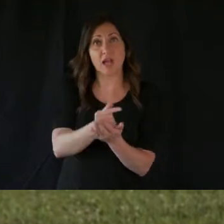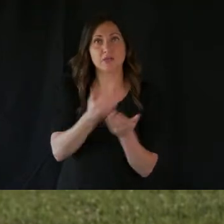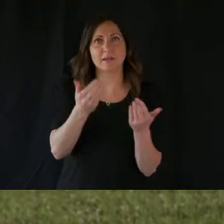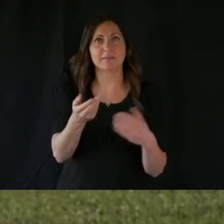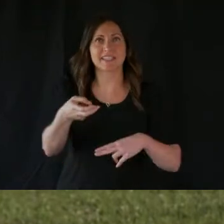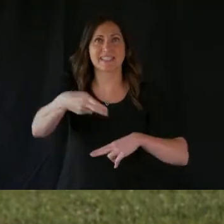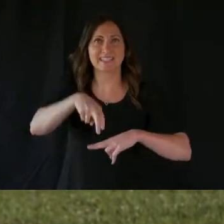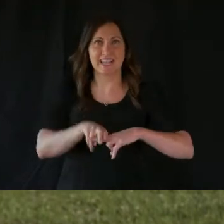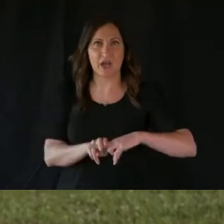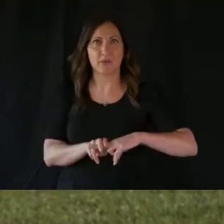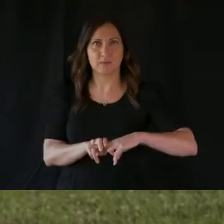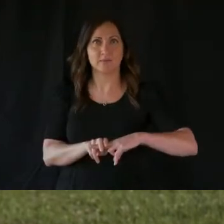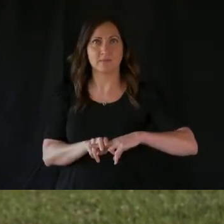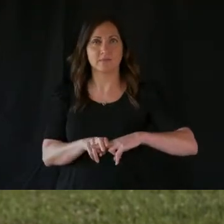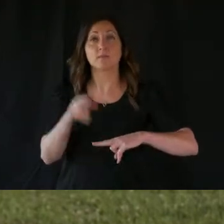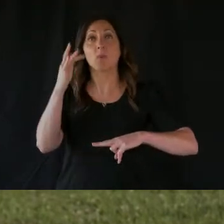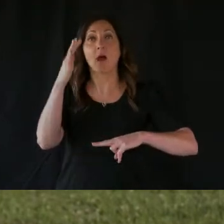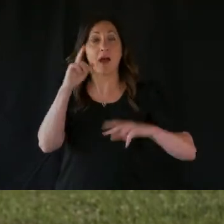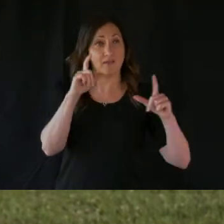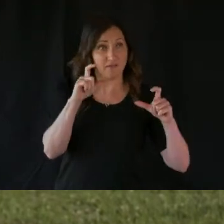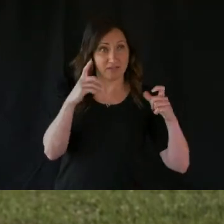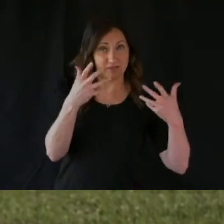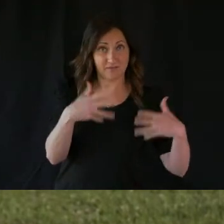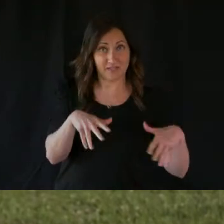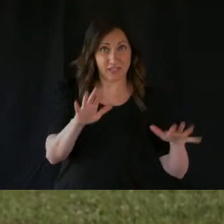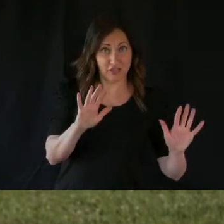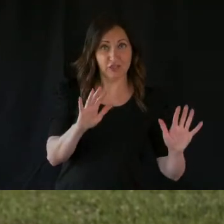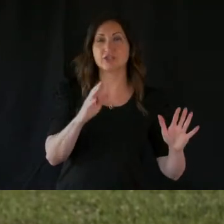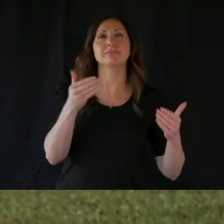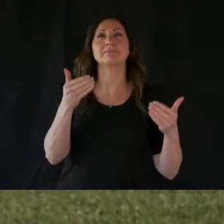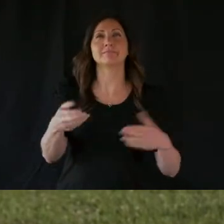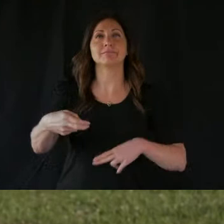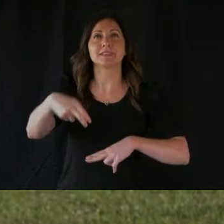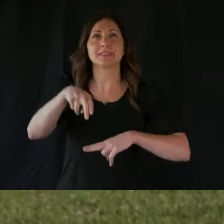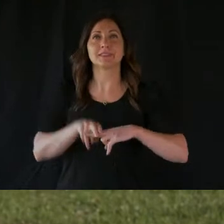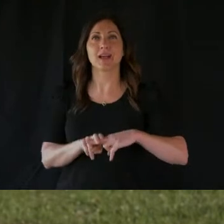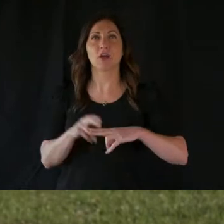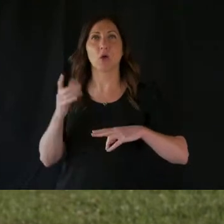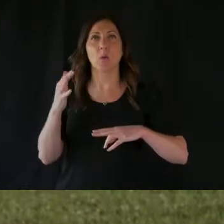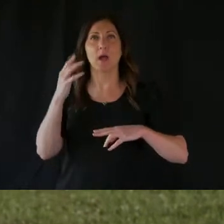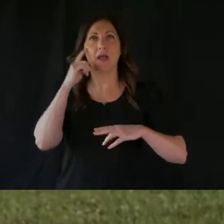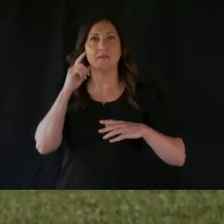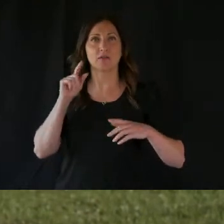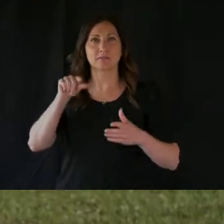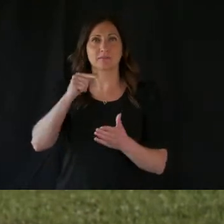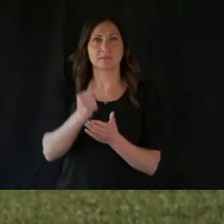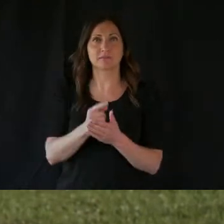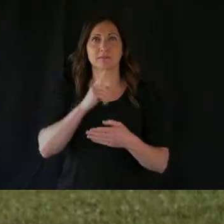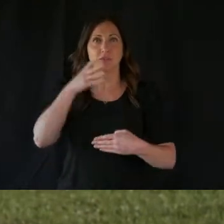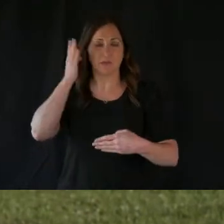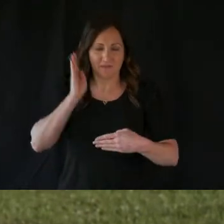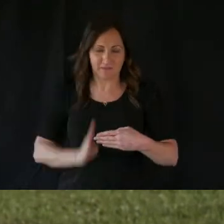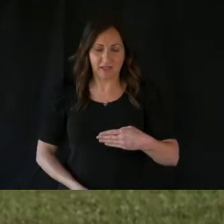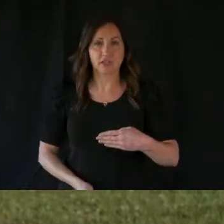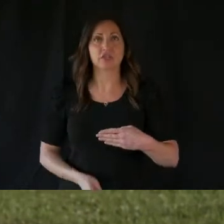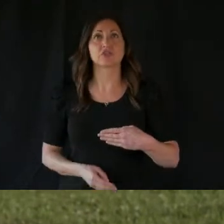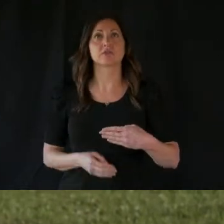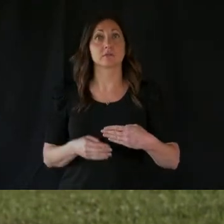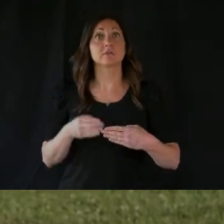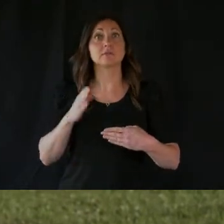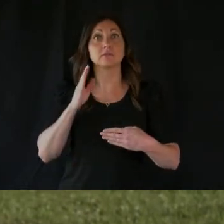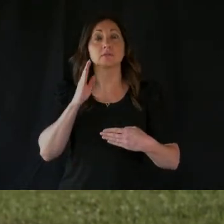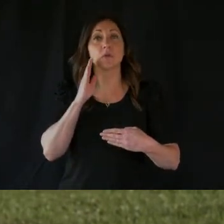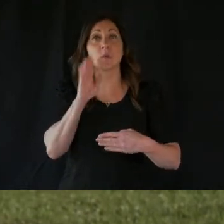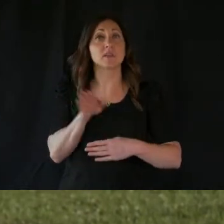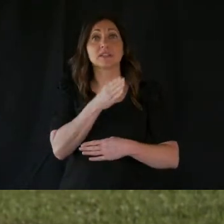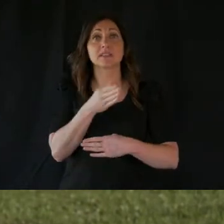taken their photo and remain seated until the ceremony concludes with the singing of